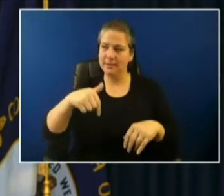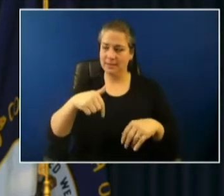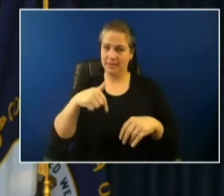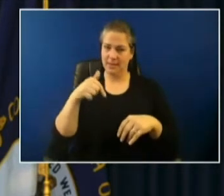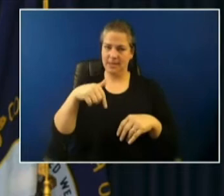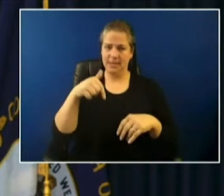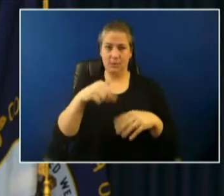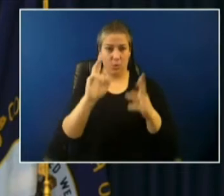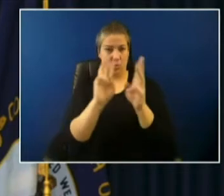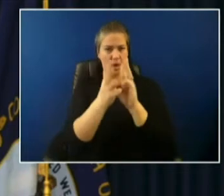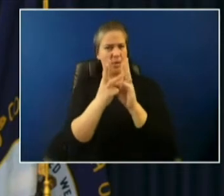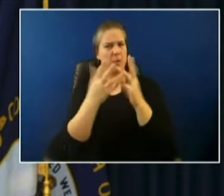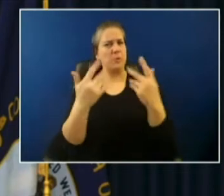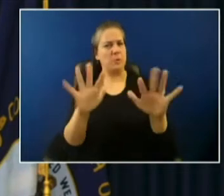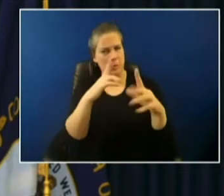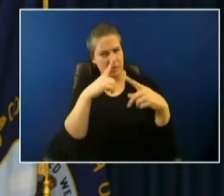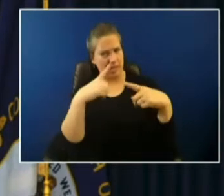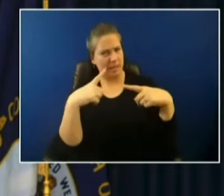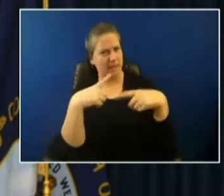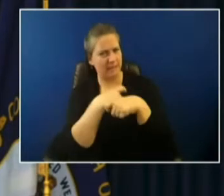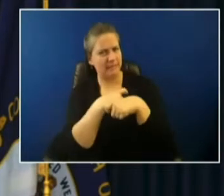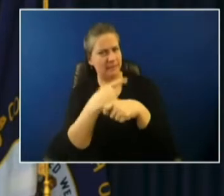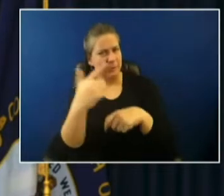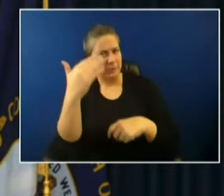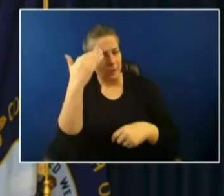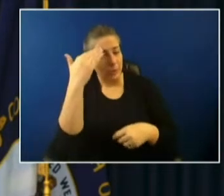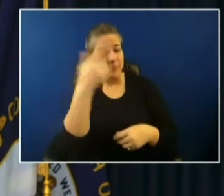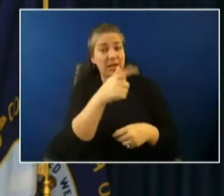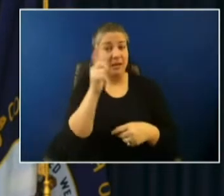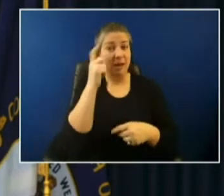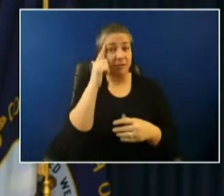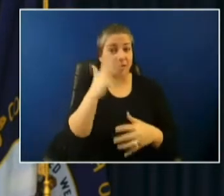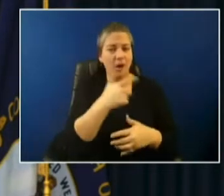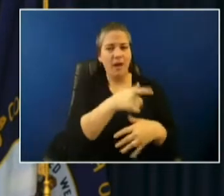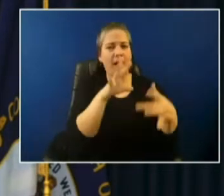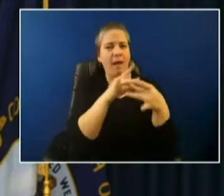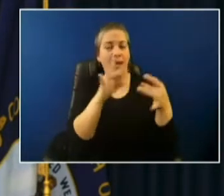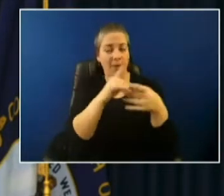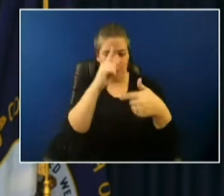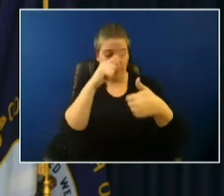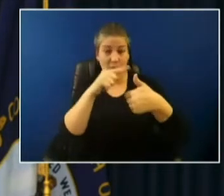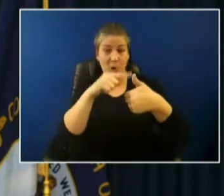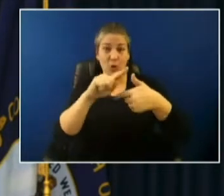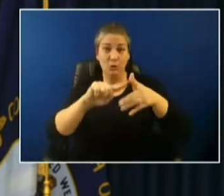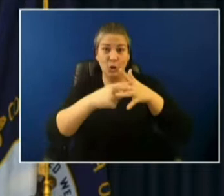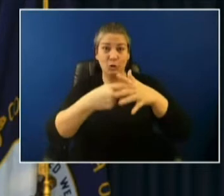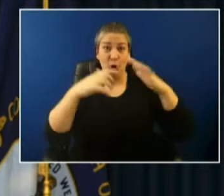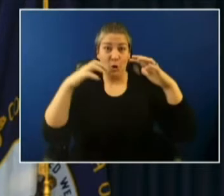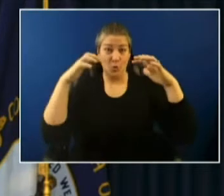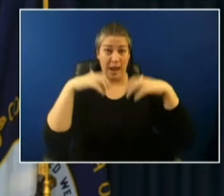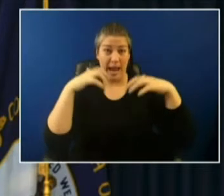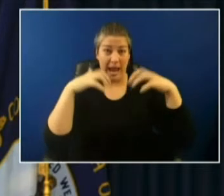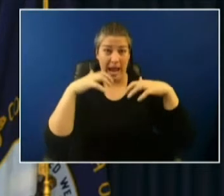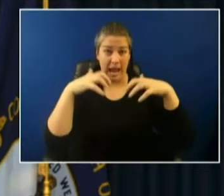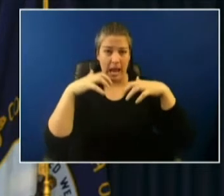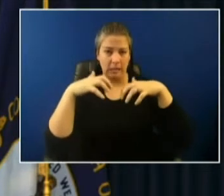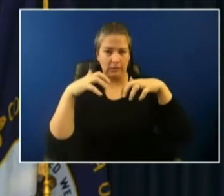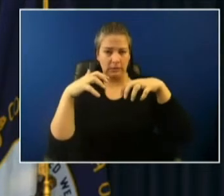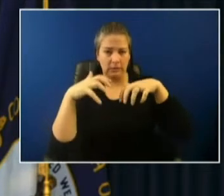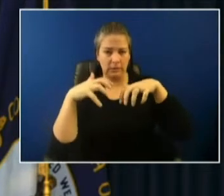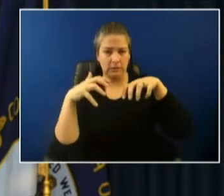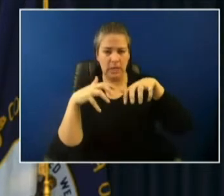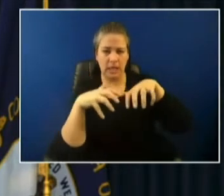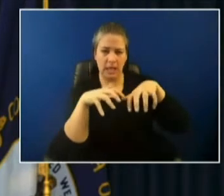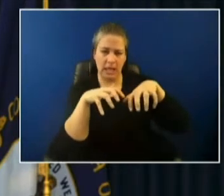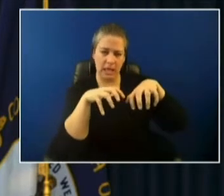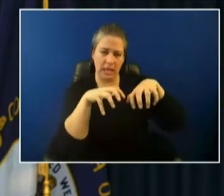And the governor described it well. We started with rain, we'll go to sleet, we'll go to ice, we'll go to snow, and we'll go back to rain again. And this